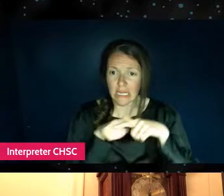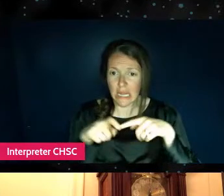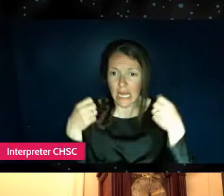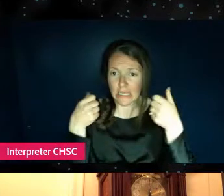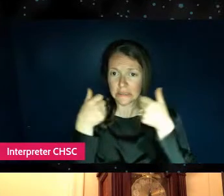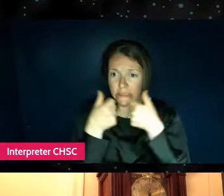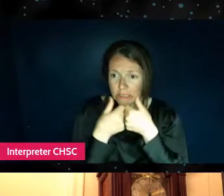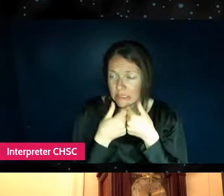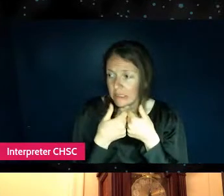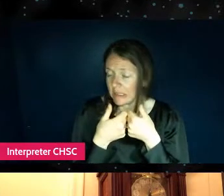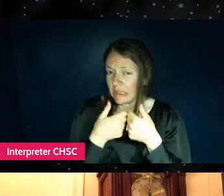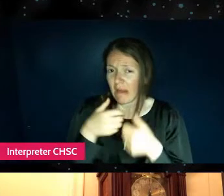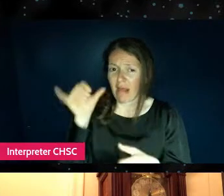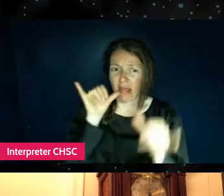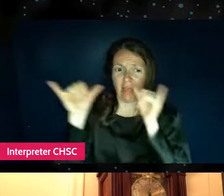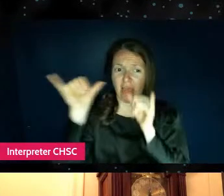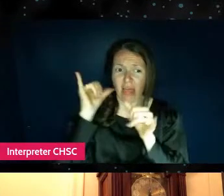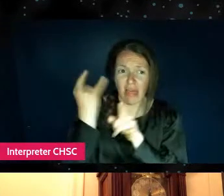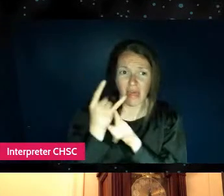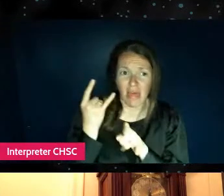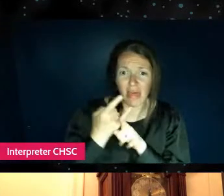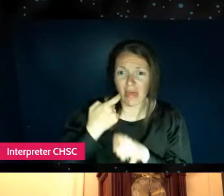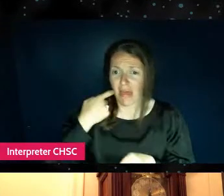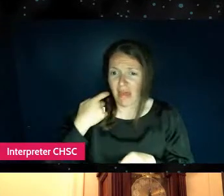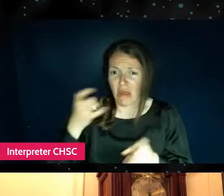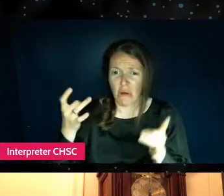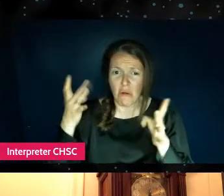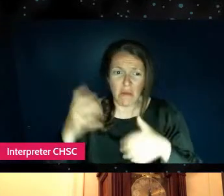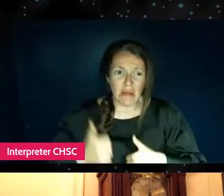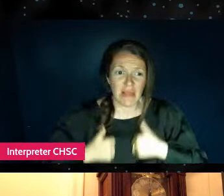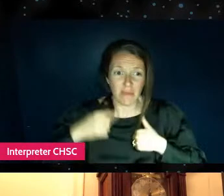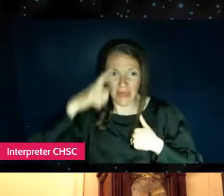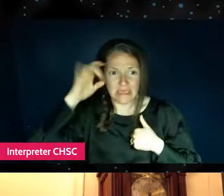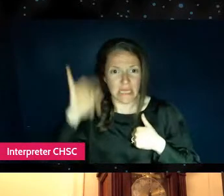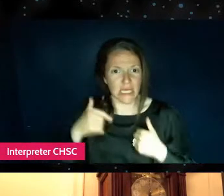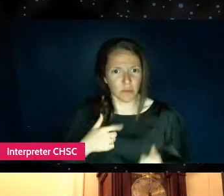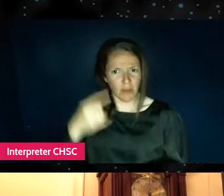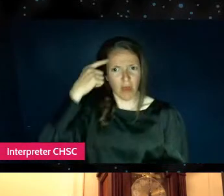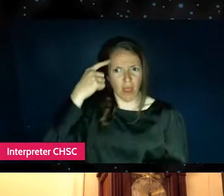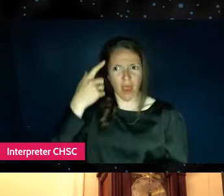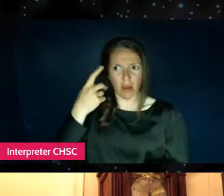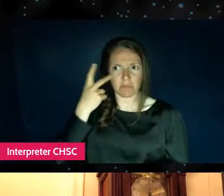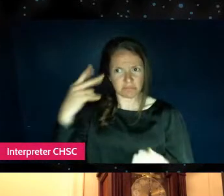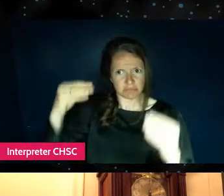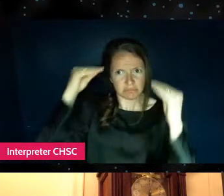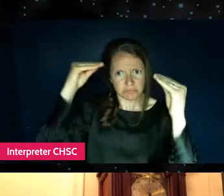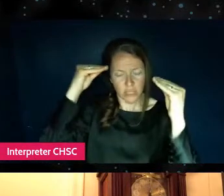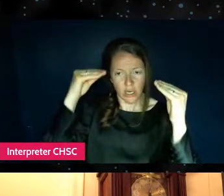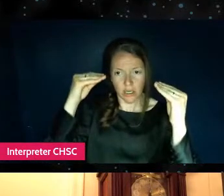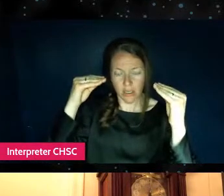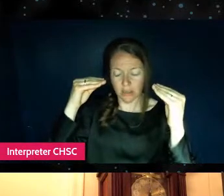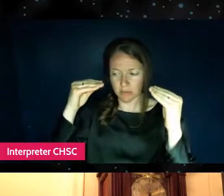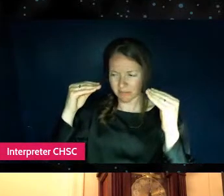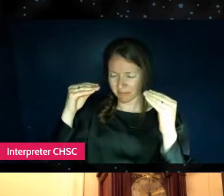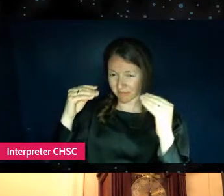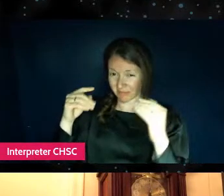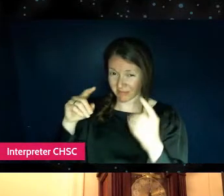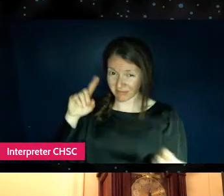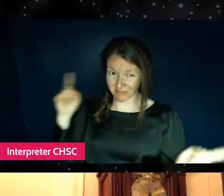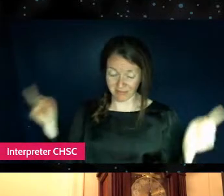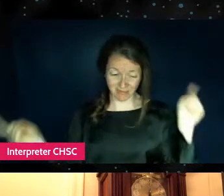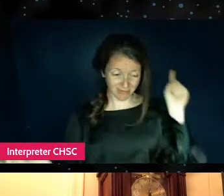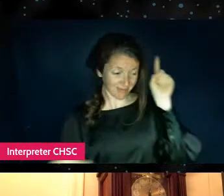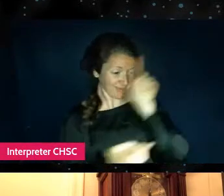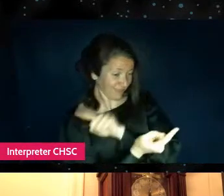alcoholic, you know, living horrible, terrible lives, because that's what we had been taught. And then you see these letters, and it was just